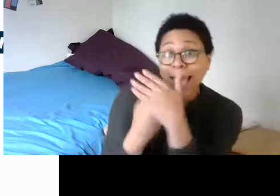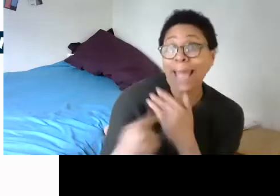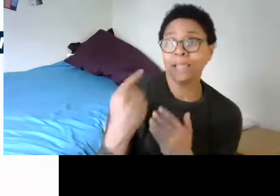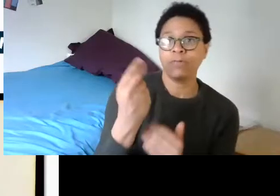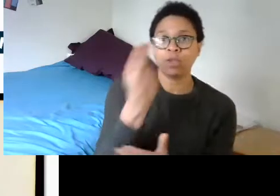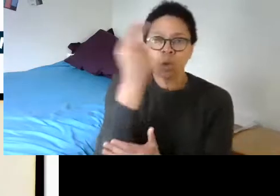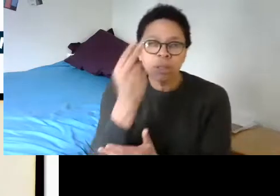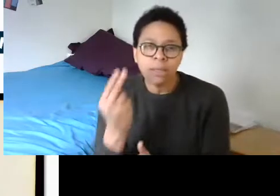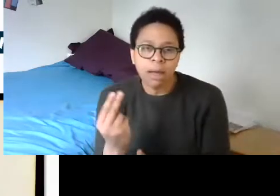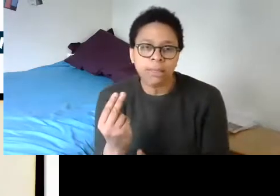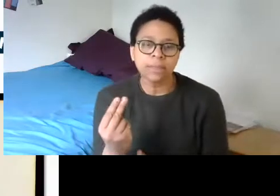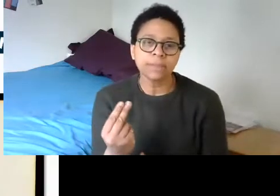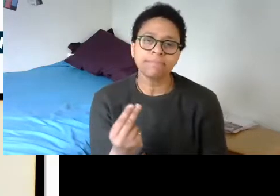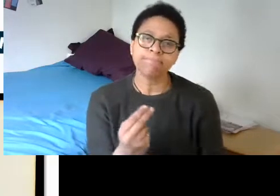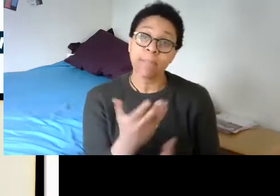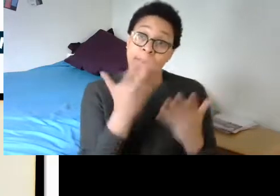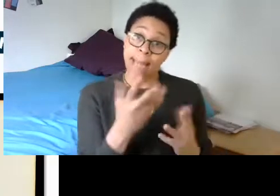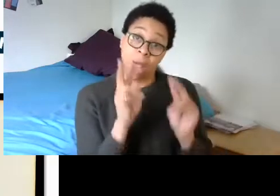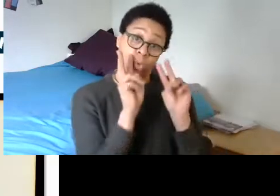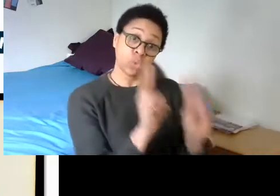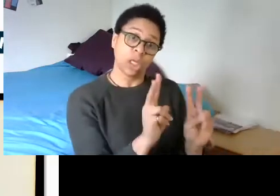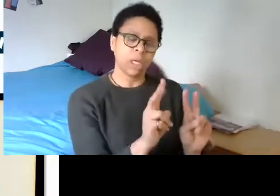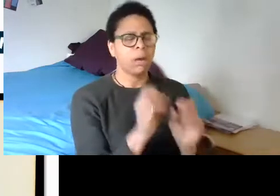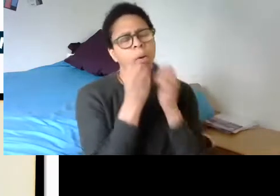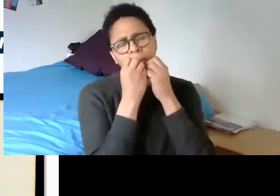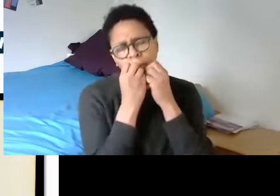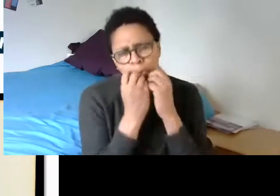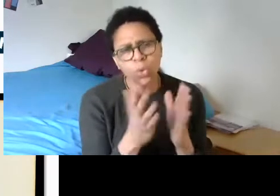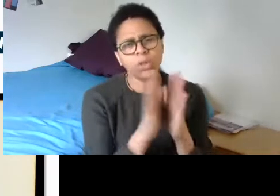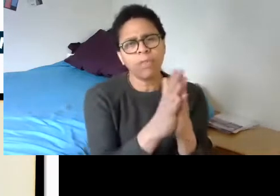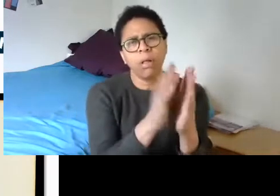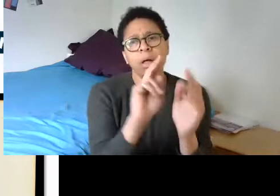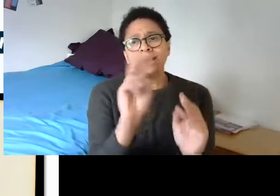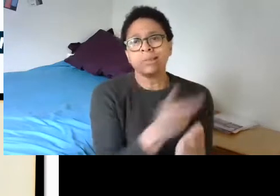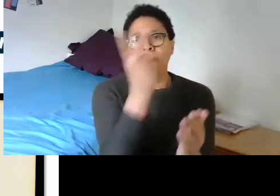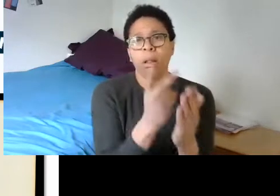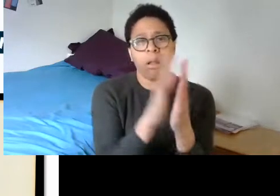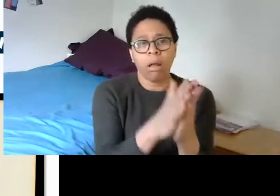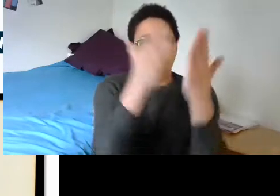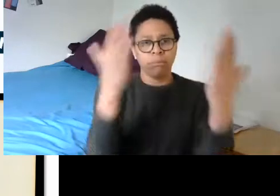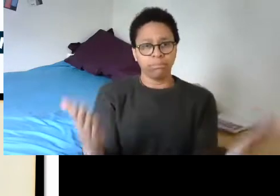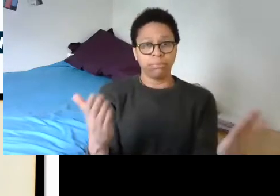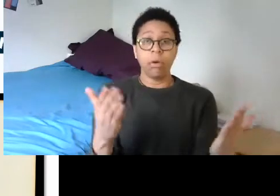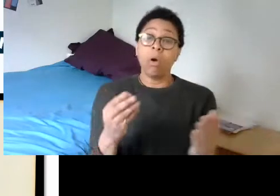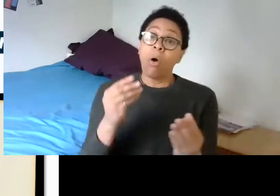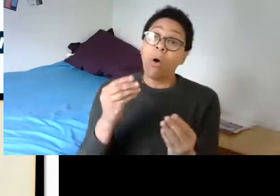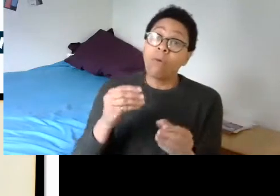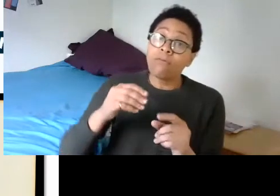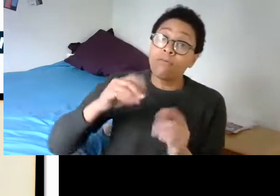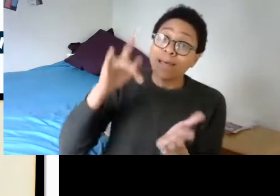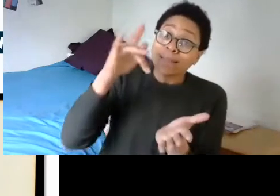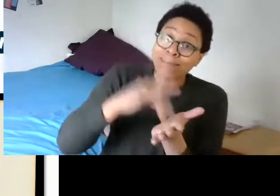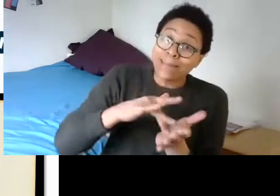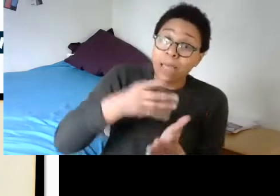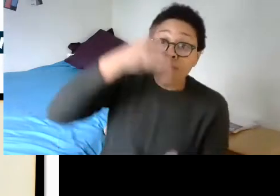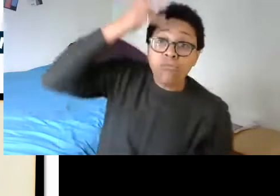Here we have a beautiful double-page spread with printed text at the top and below a large illustration of the city of Rome, hand-coloured with white